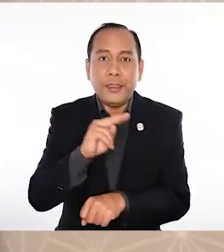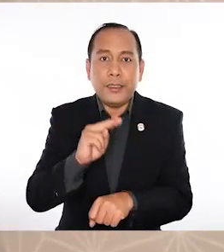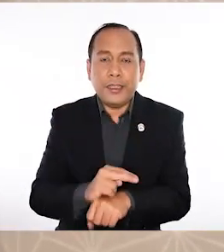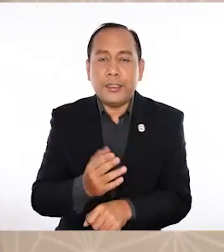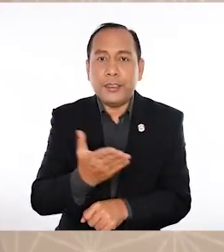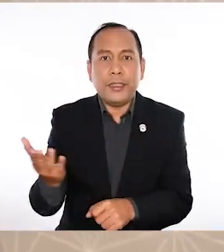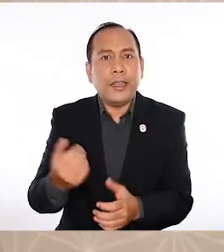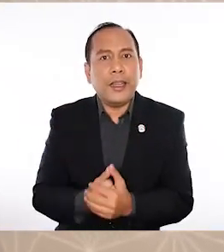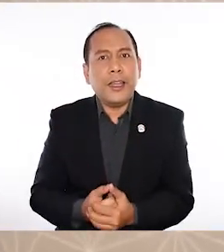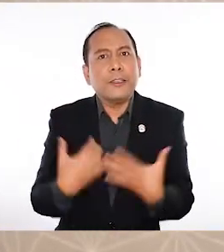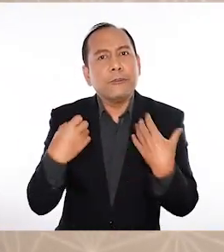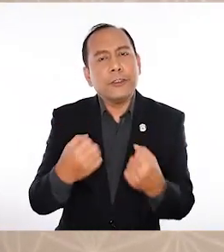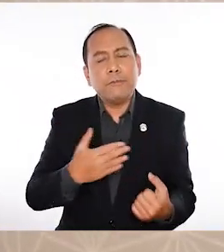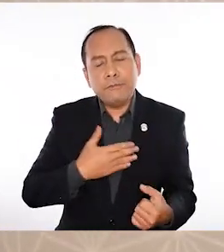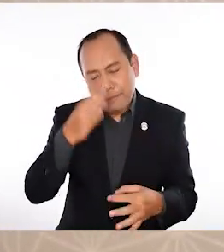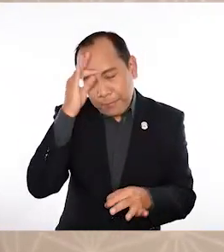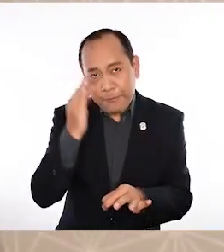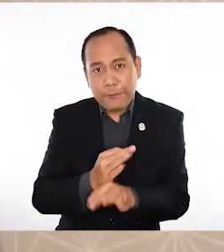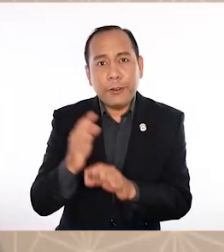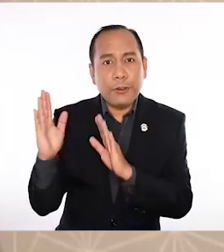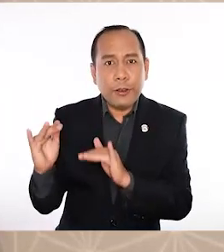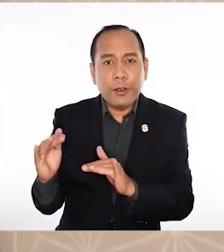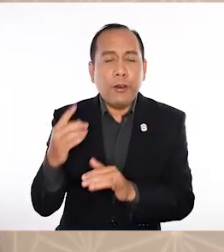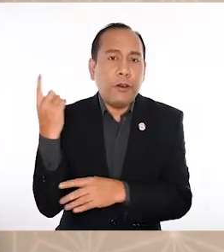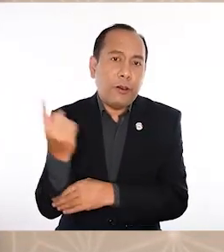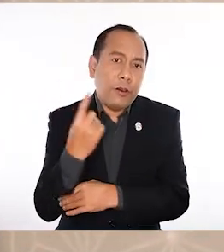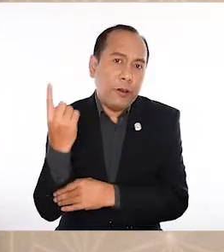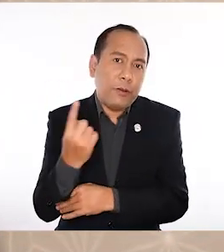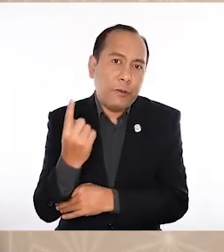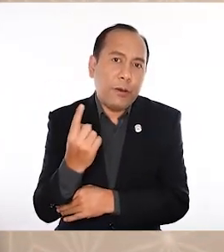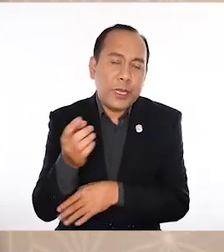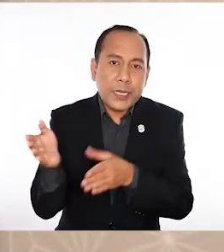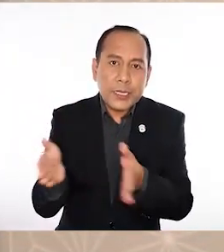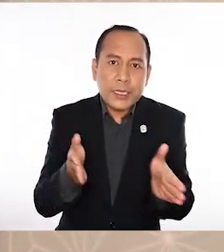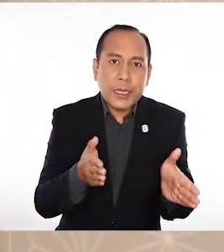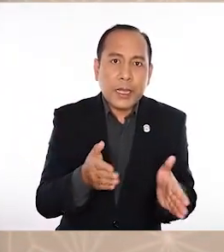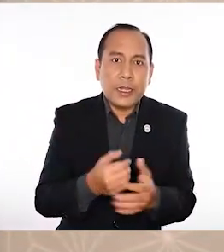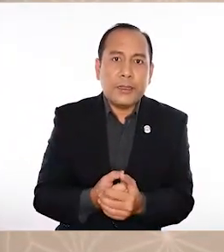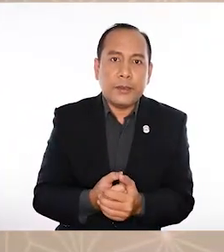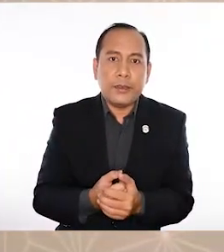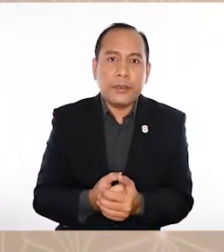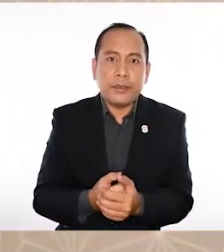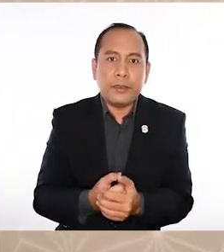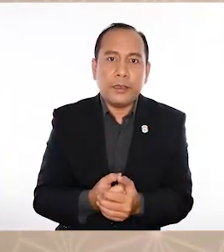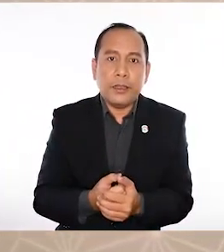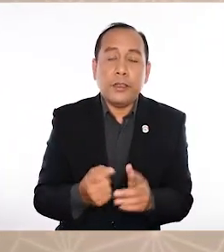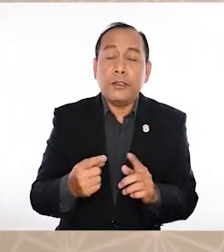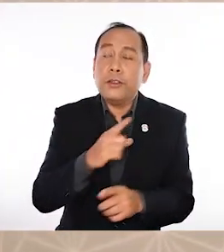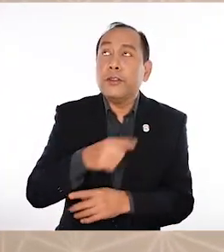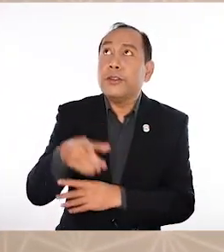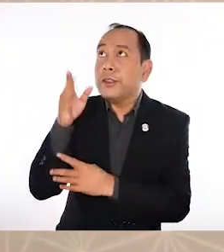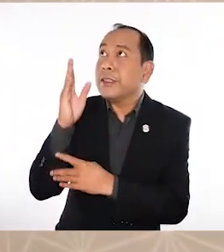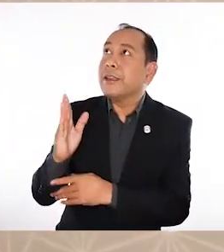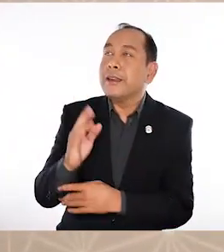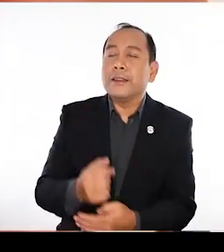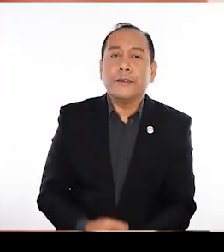again strengthened my faith and hope to always set our allegiance to our Almighty Father.